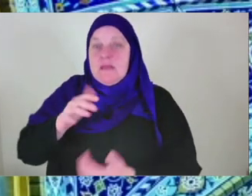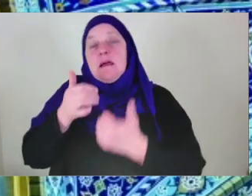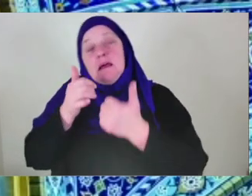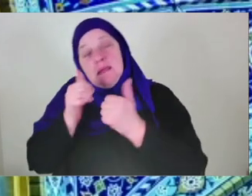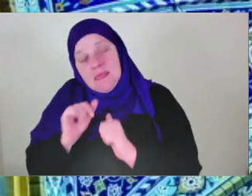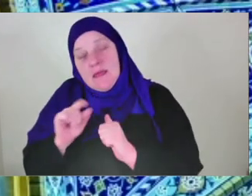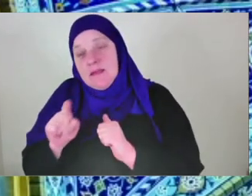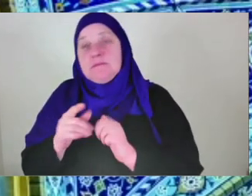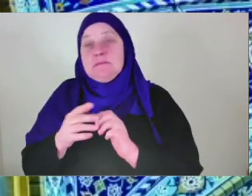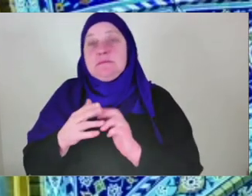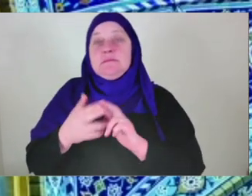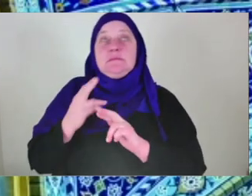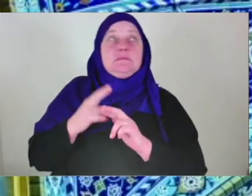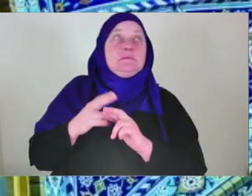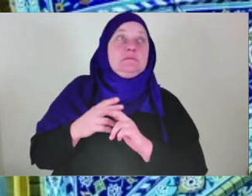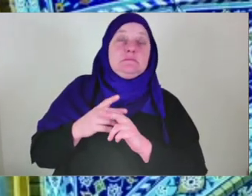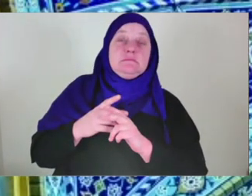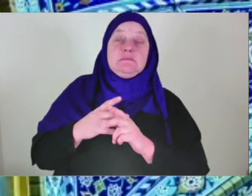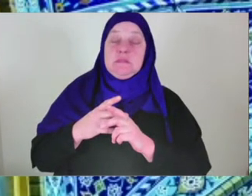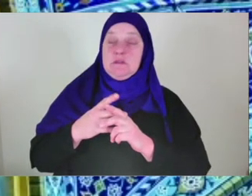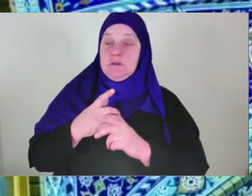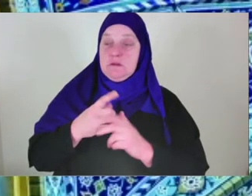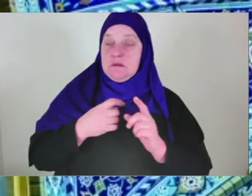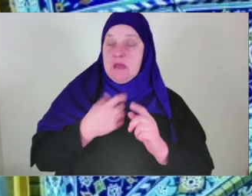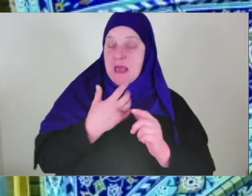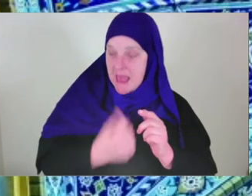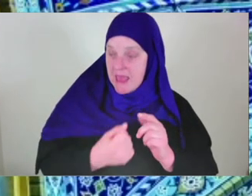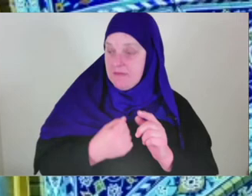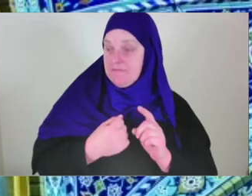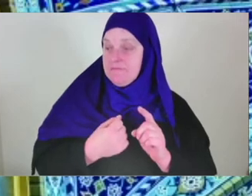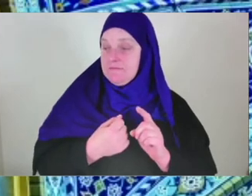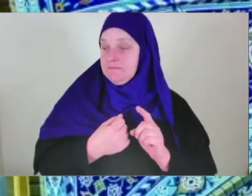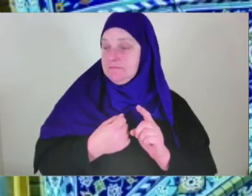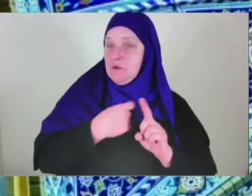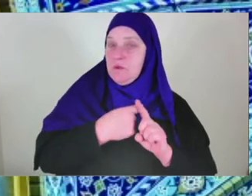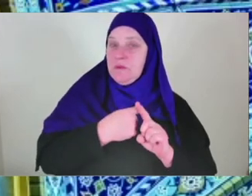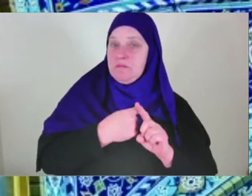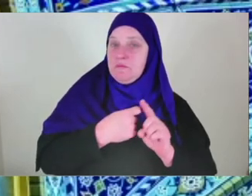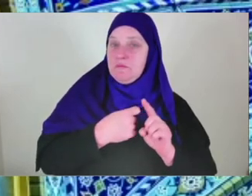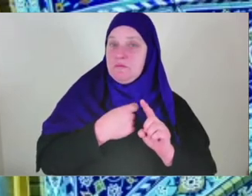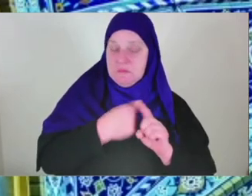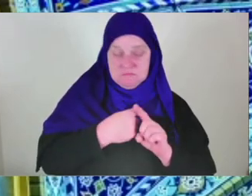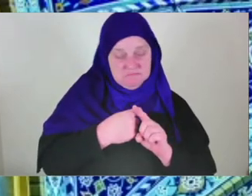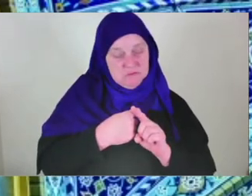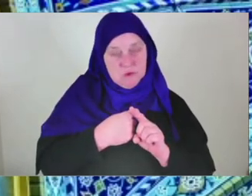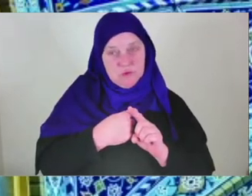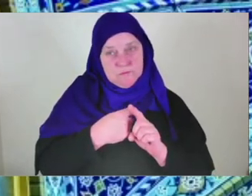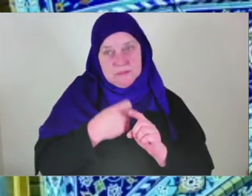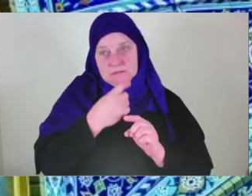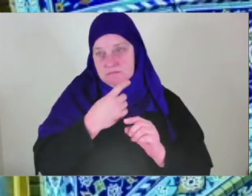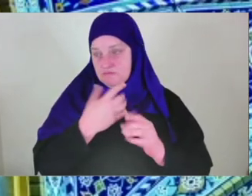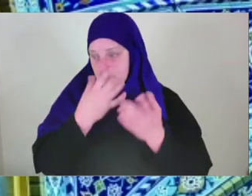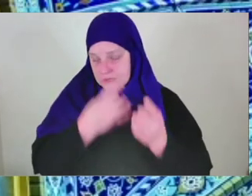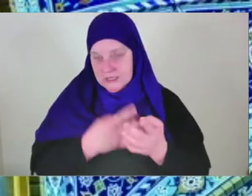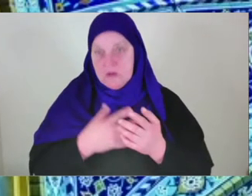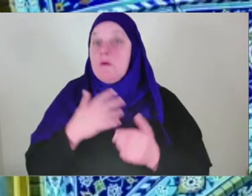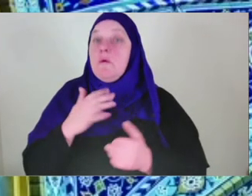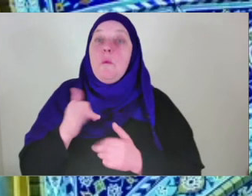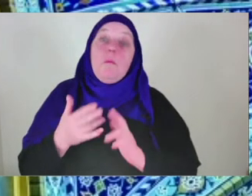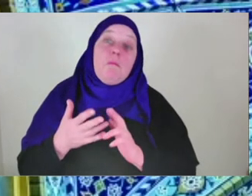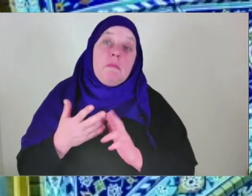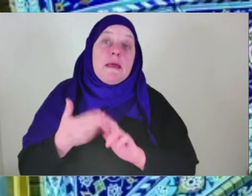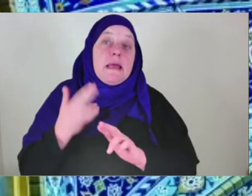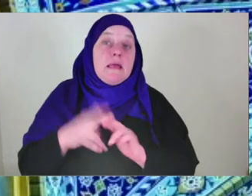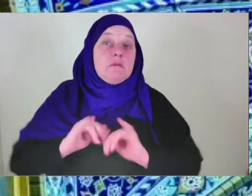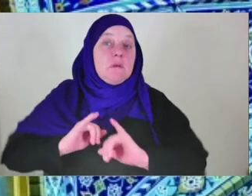inshallah, you will give it for the homes. And that easily shows that you have cleared your homes. This is as long as your income